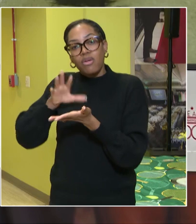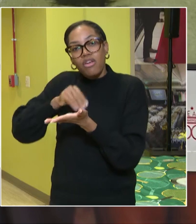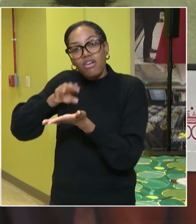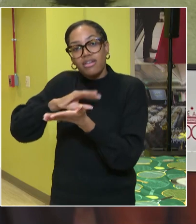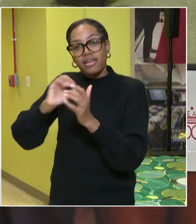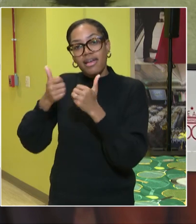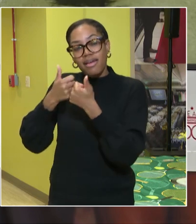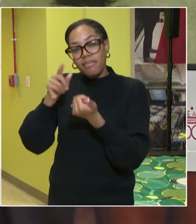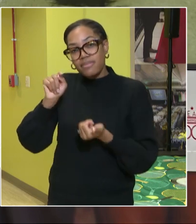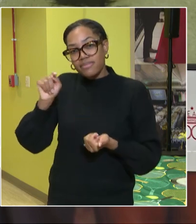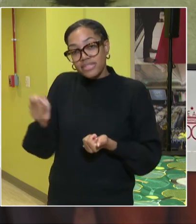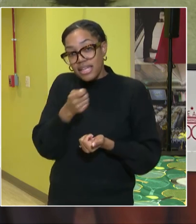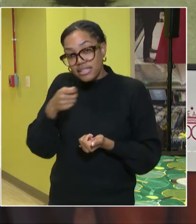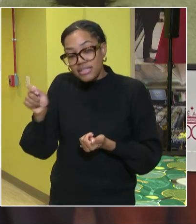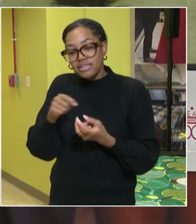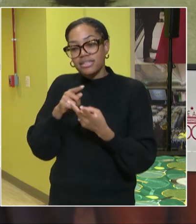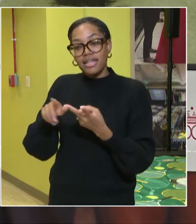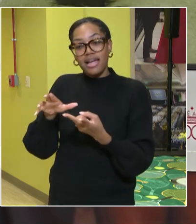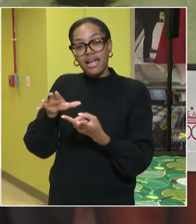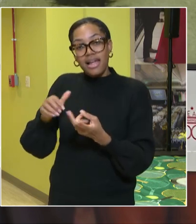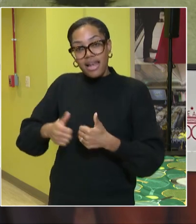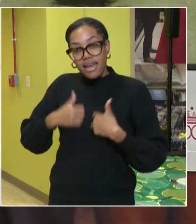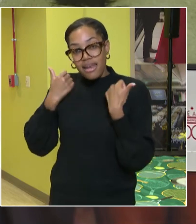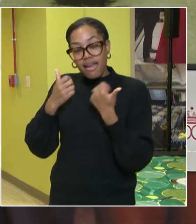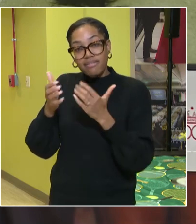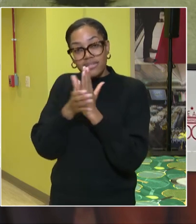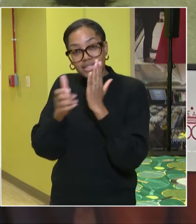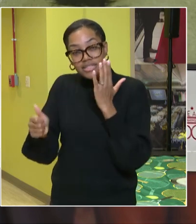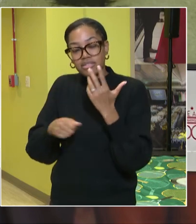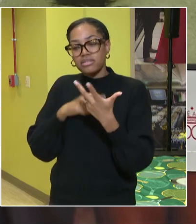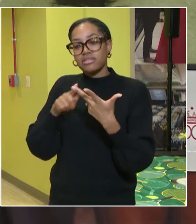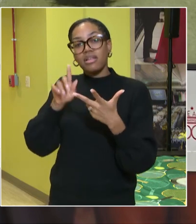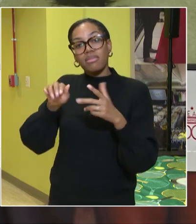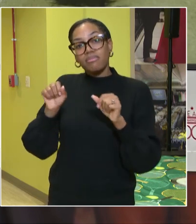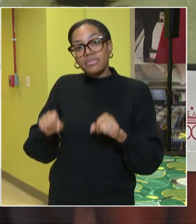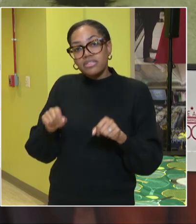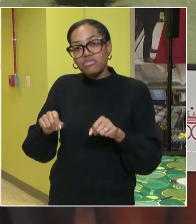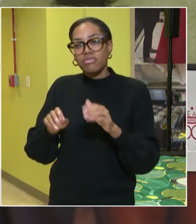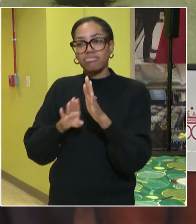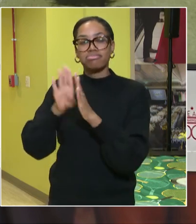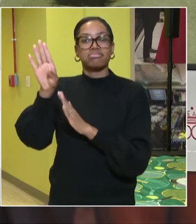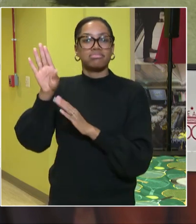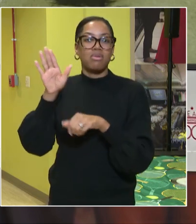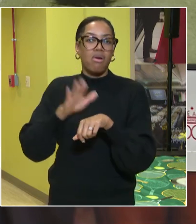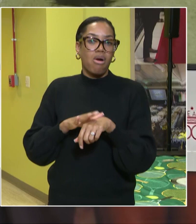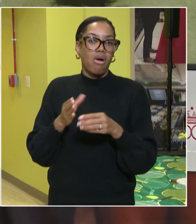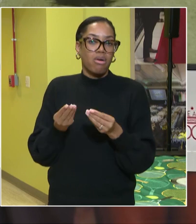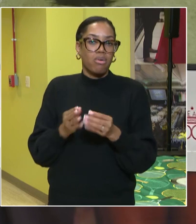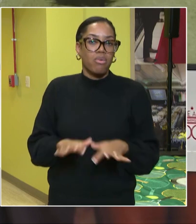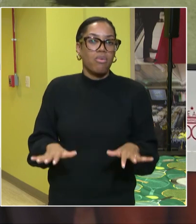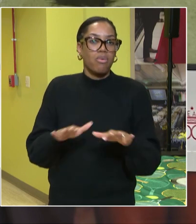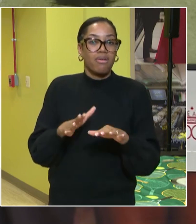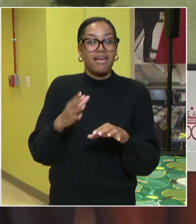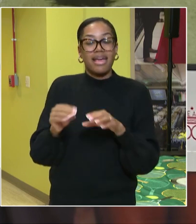and discover their potential on and off the court. As we look ahead, we envision a place where young people can not